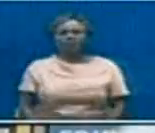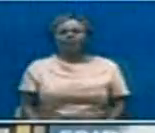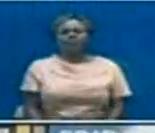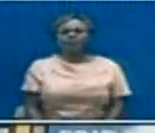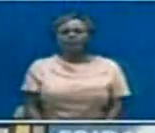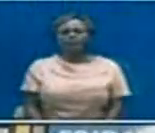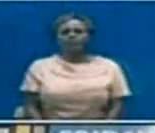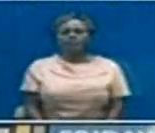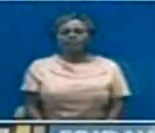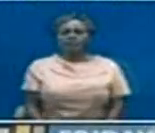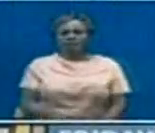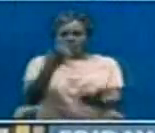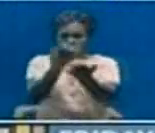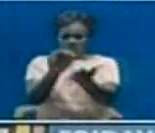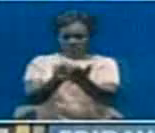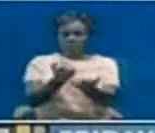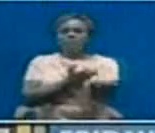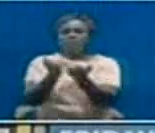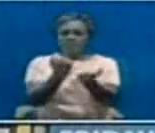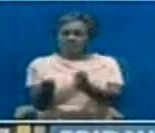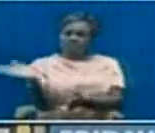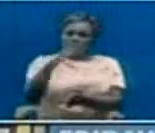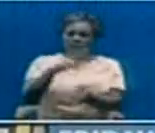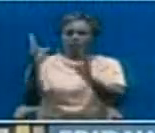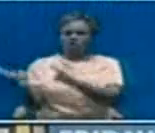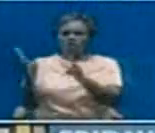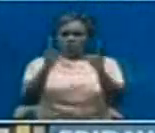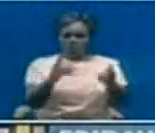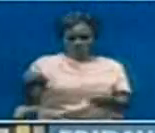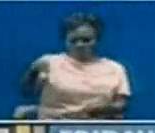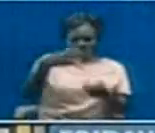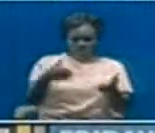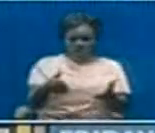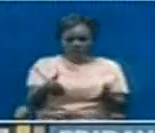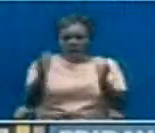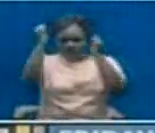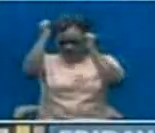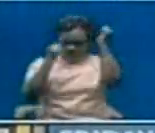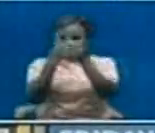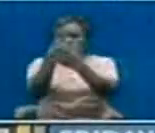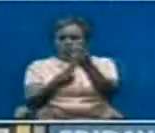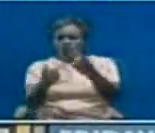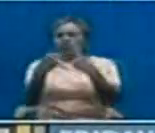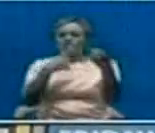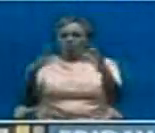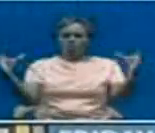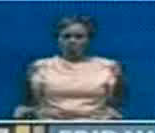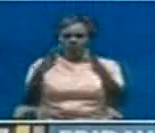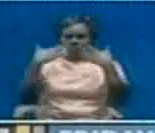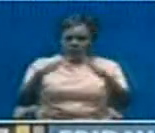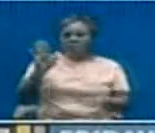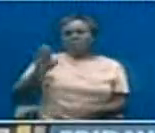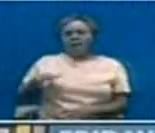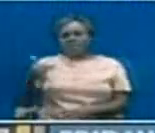Today you can also be a witness to the fact that business is back to normal. We are here, AMISOM and SNA, and have spoken to the communities,